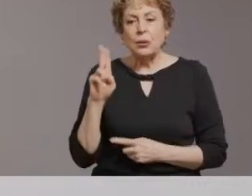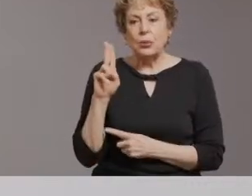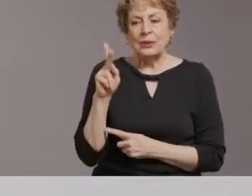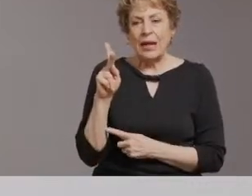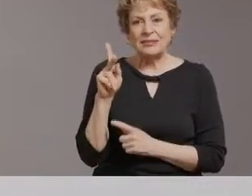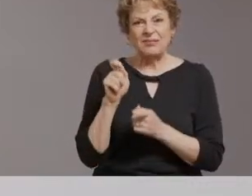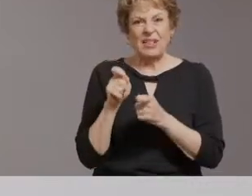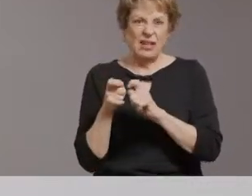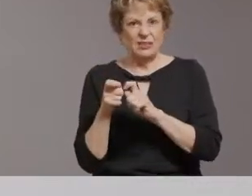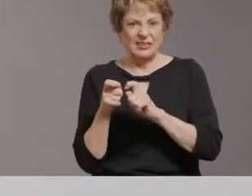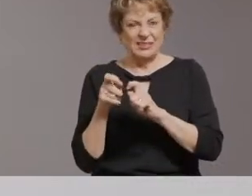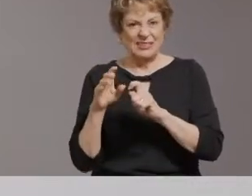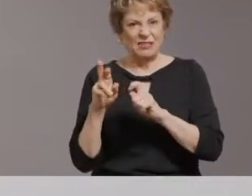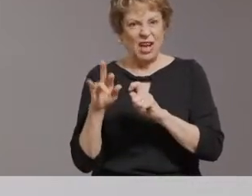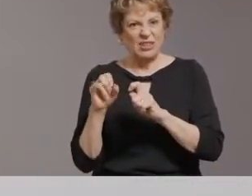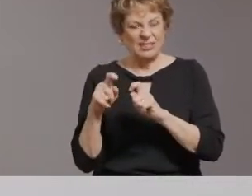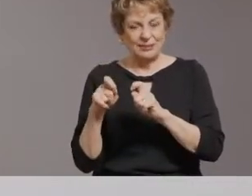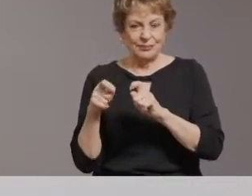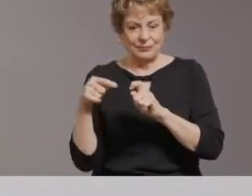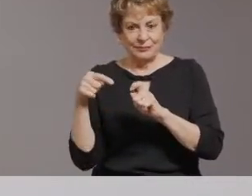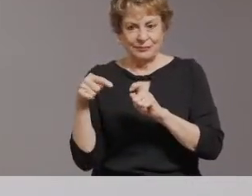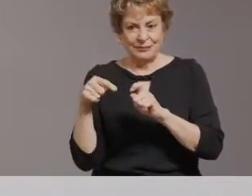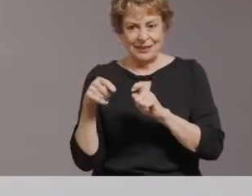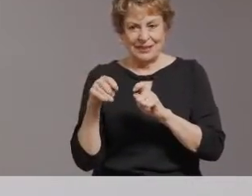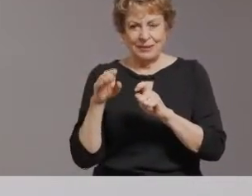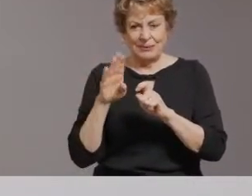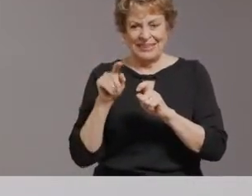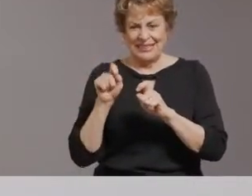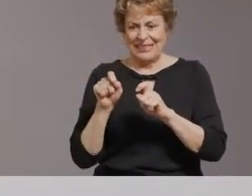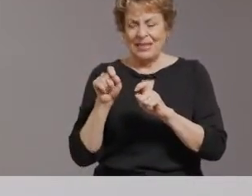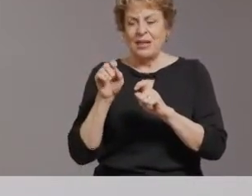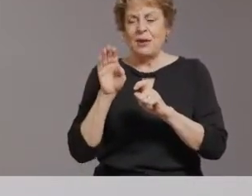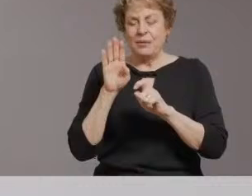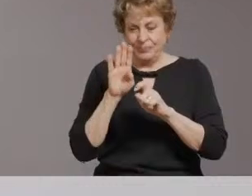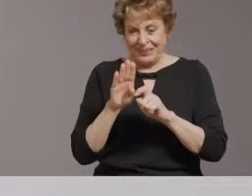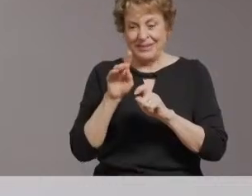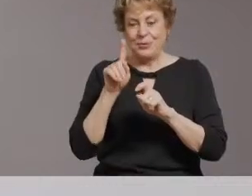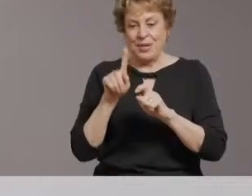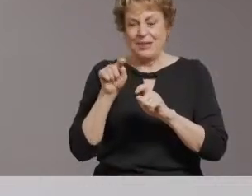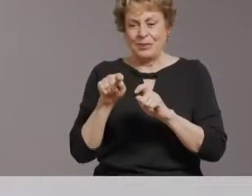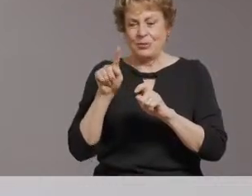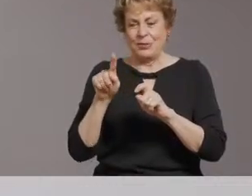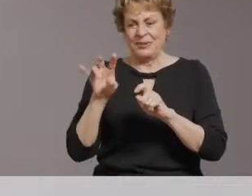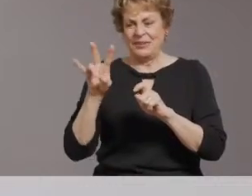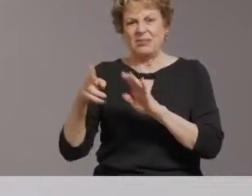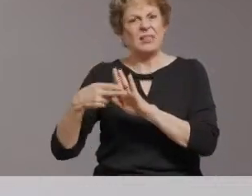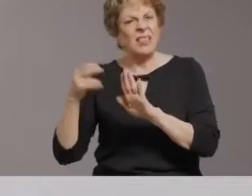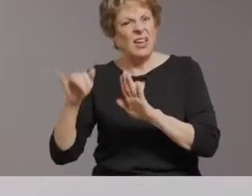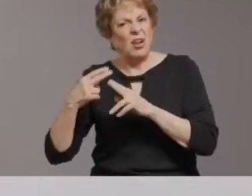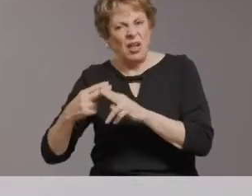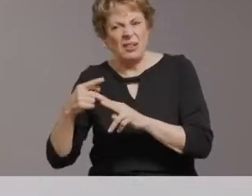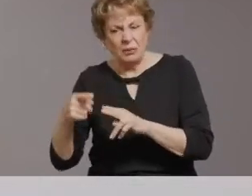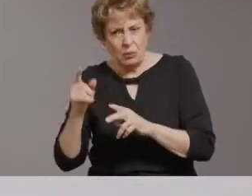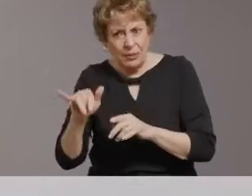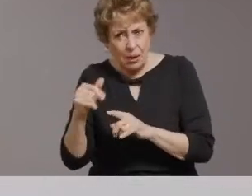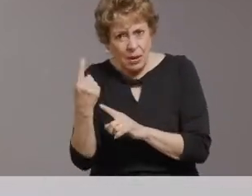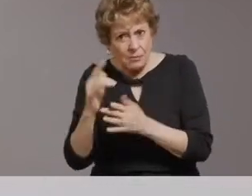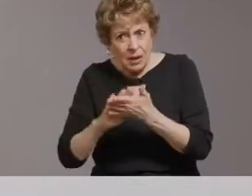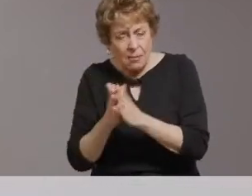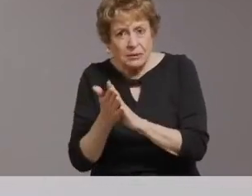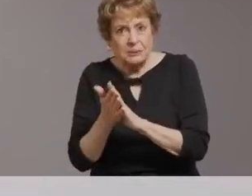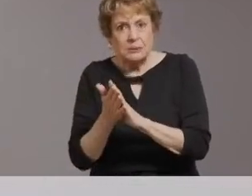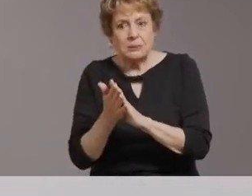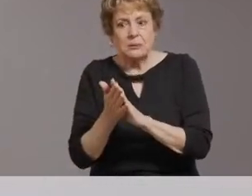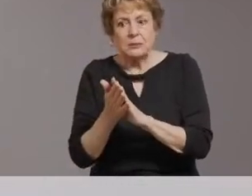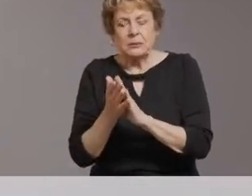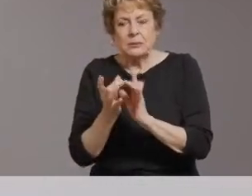University of Arizona, the B117 variant, is that starting to become the primary predominant variant in the state, as I think it was